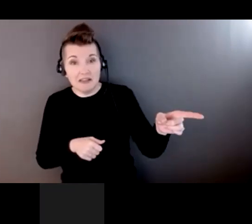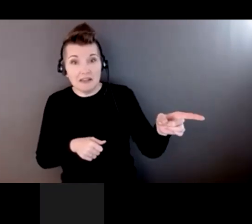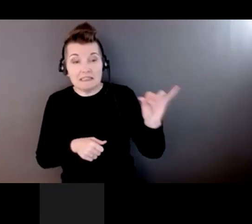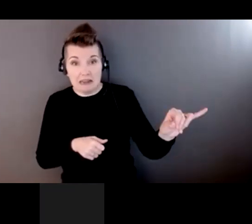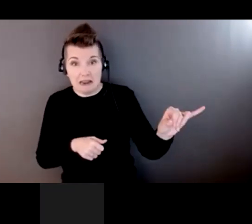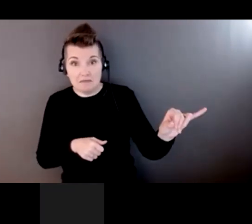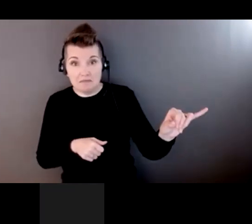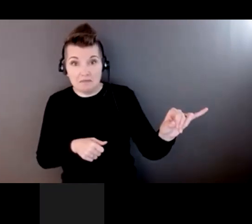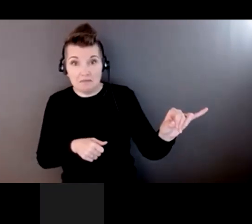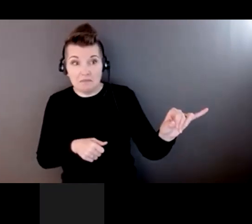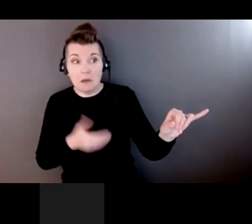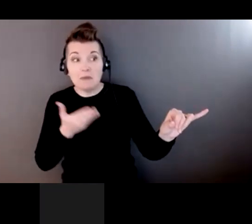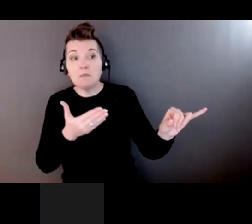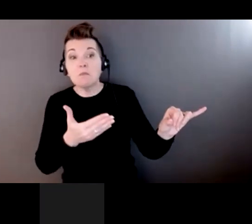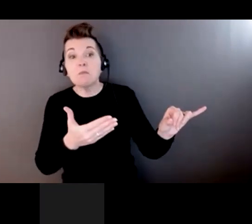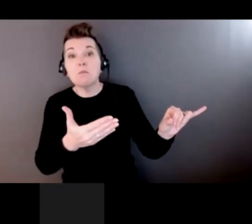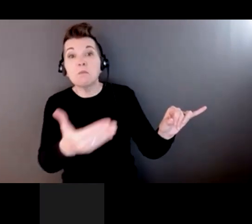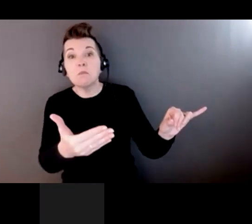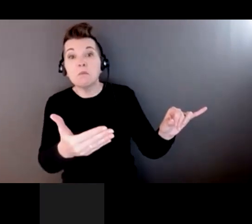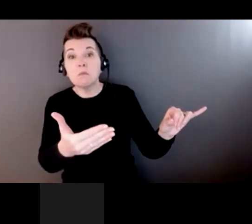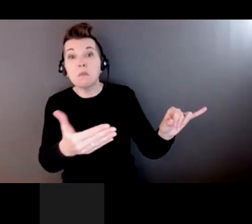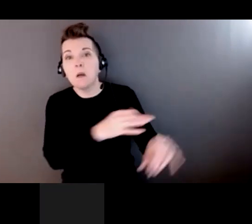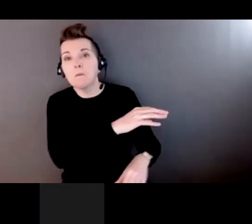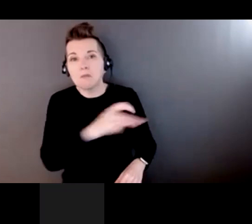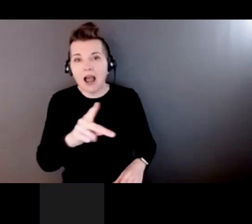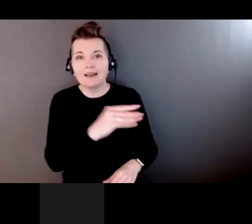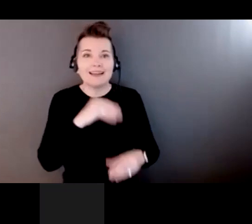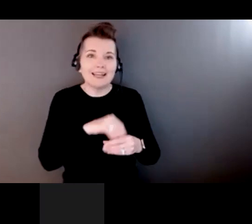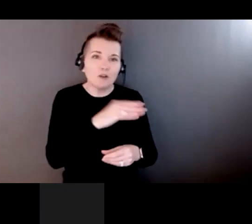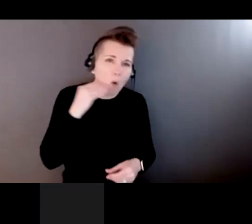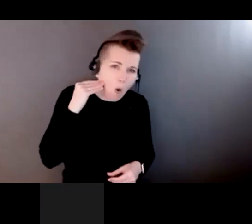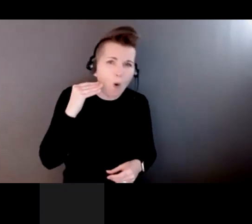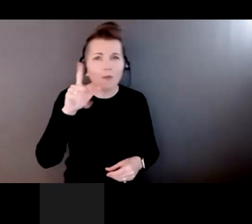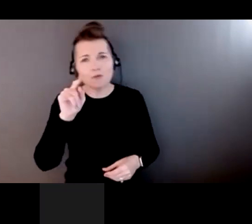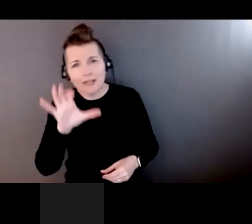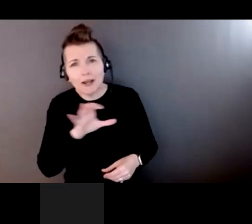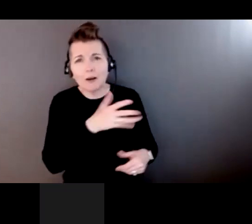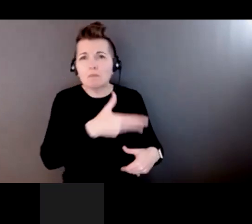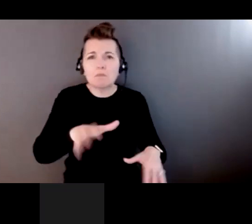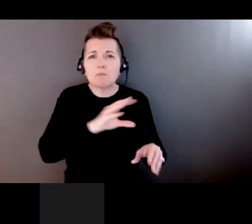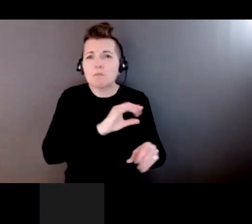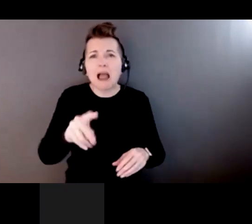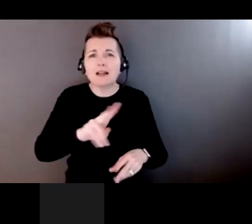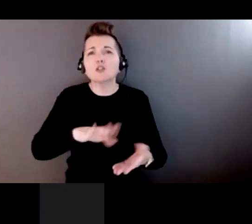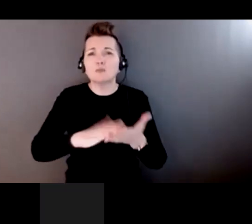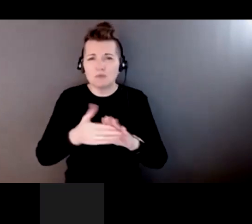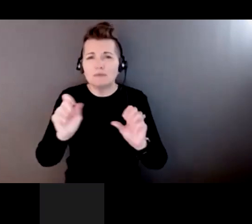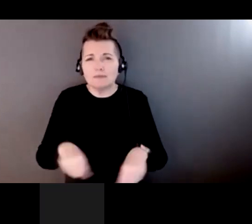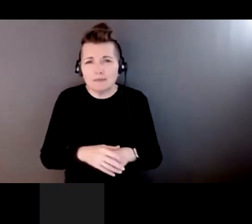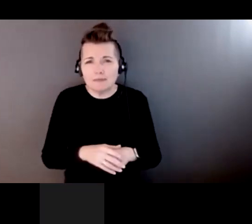back into the community. So there are a couple stages at which a defendant's mental health must be taken into